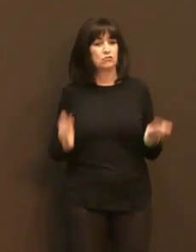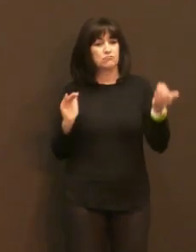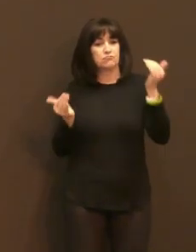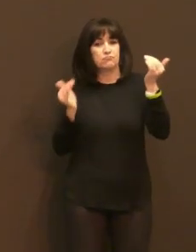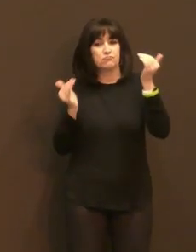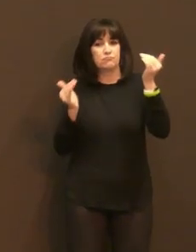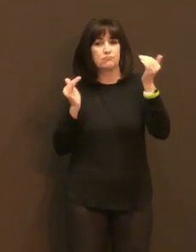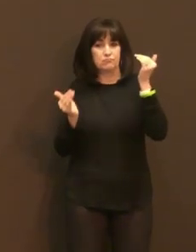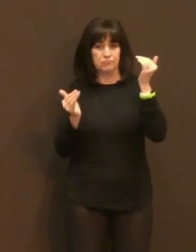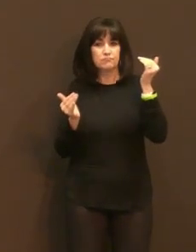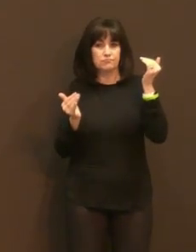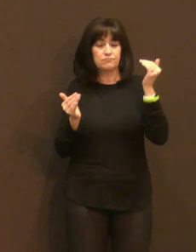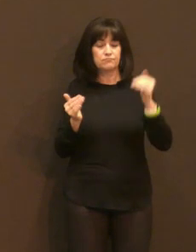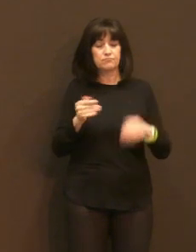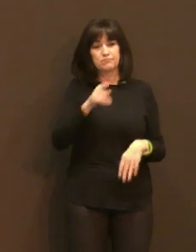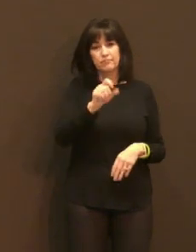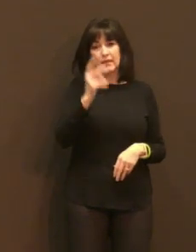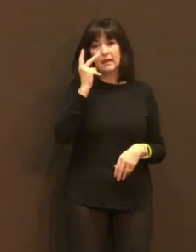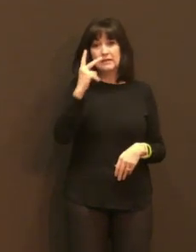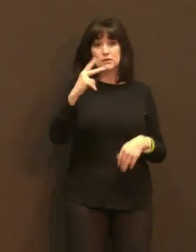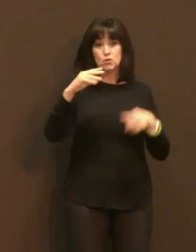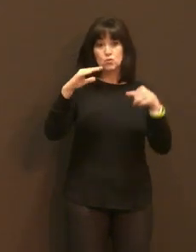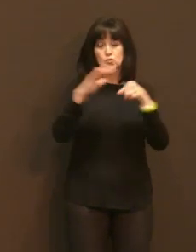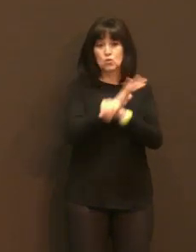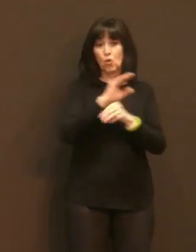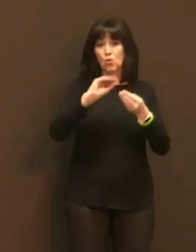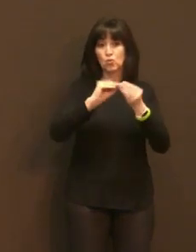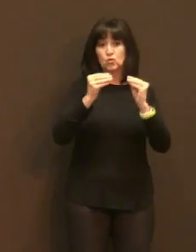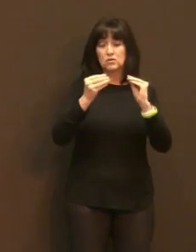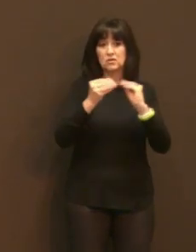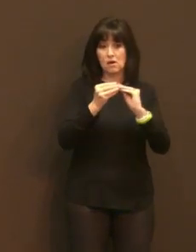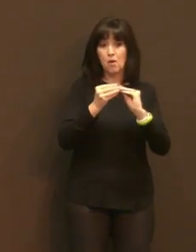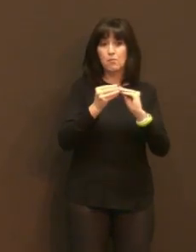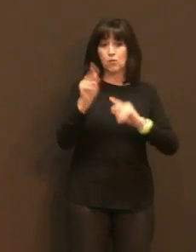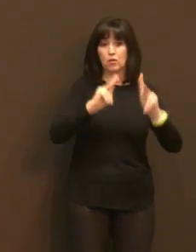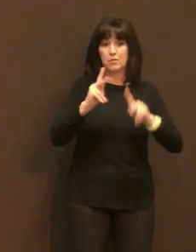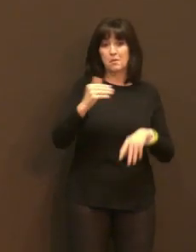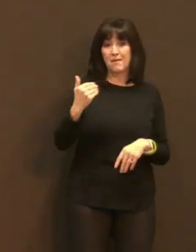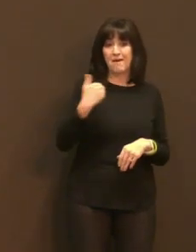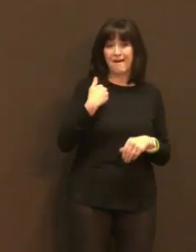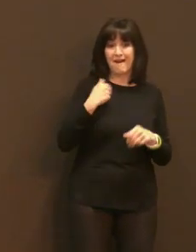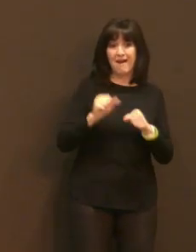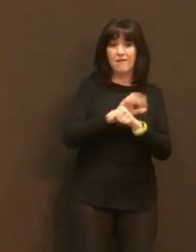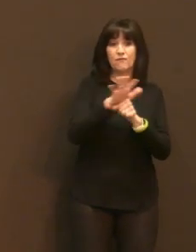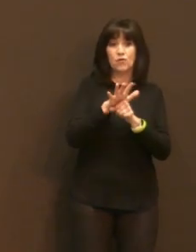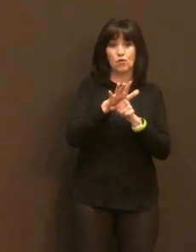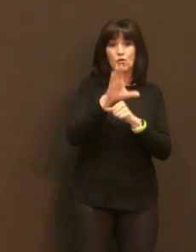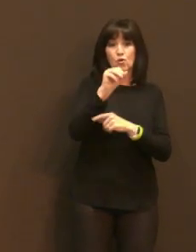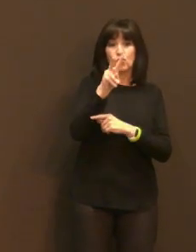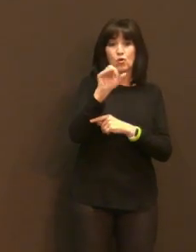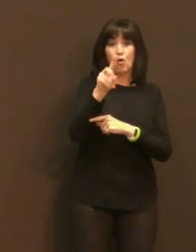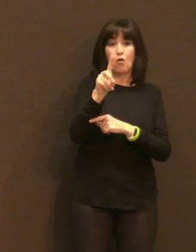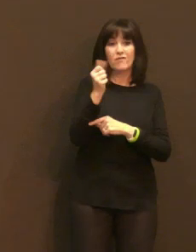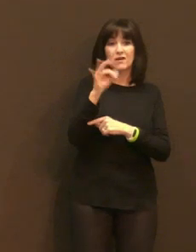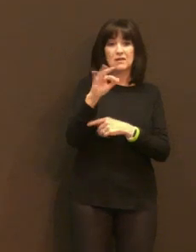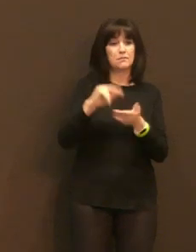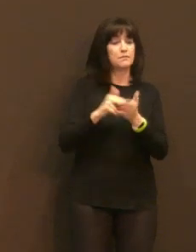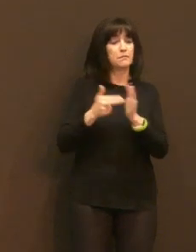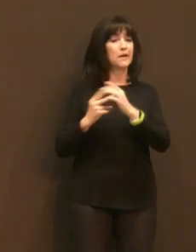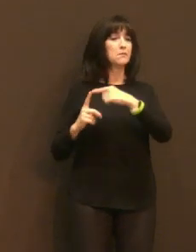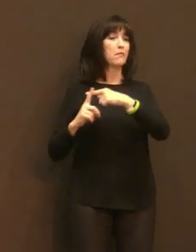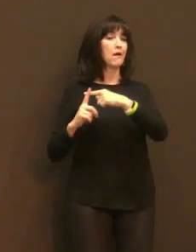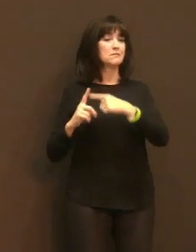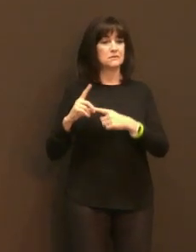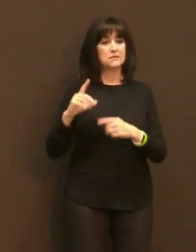those bars, you can see the total number of positive cases, with at the very top the breakdown in those